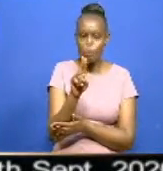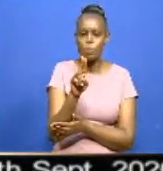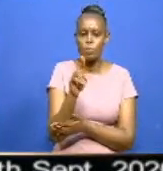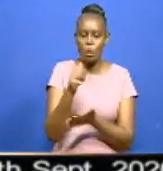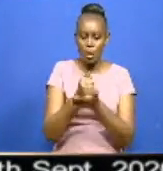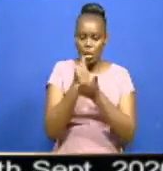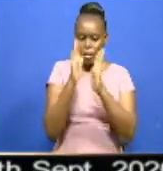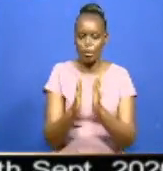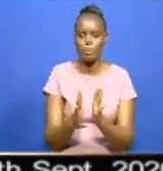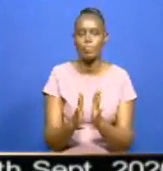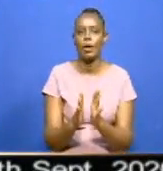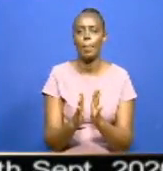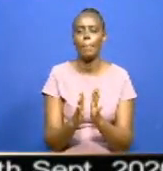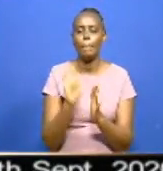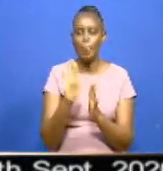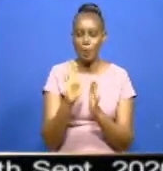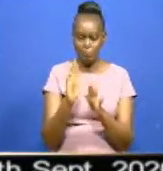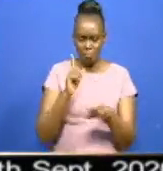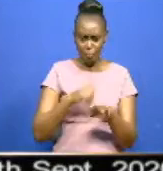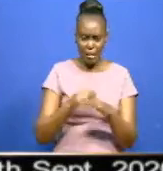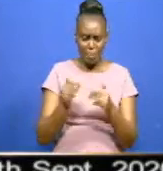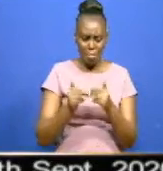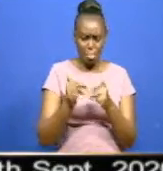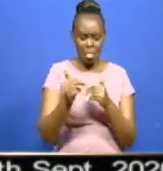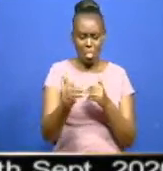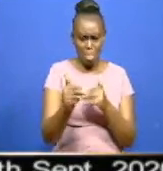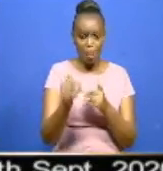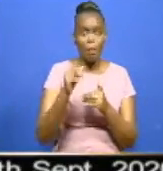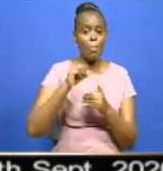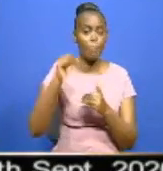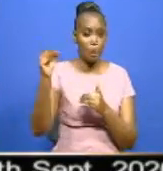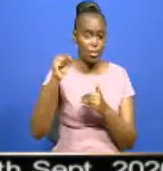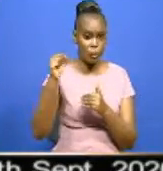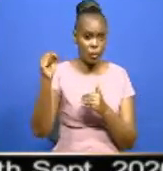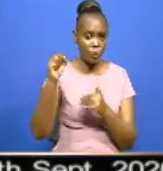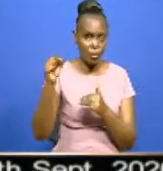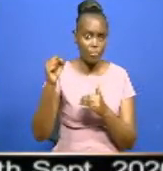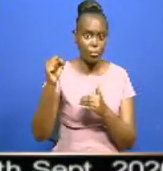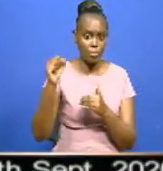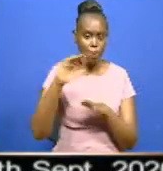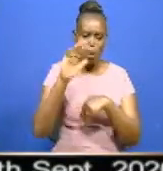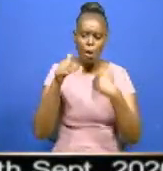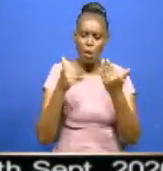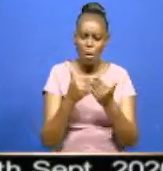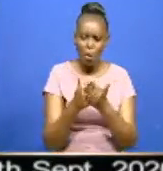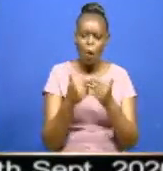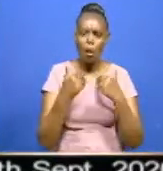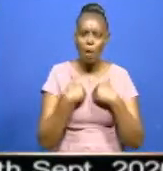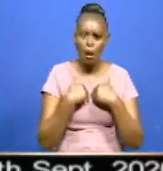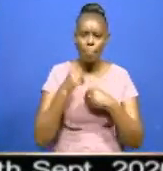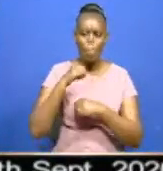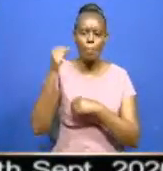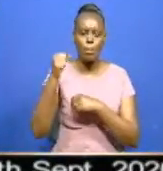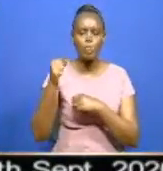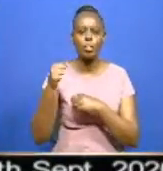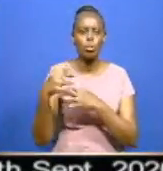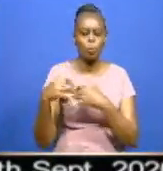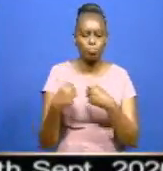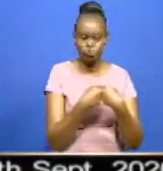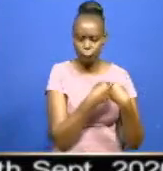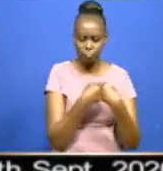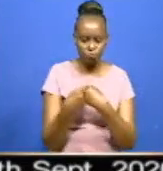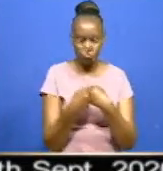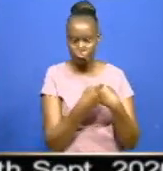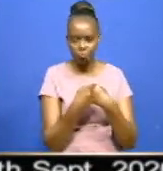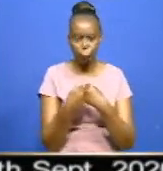registrar. Honorable Speaker, the times ahead of us is political, and we are all going to face the political turbulence in terms